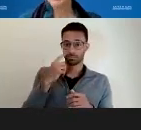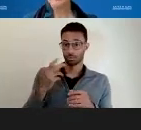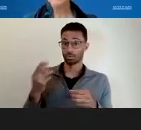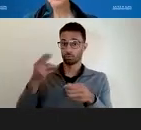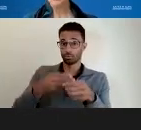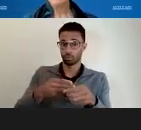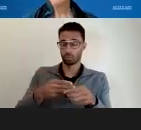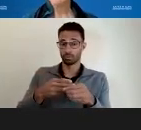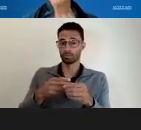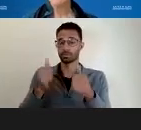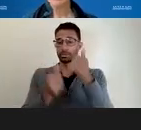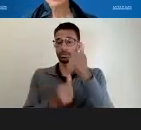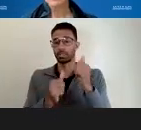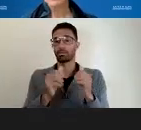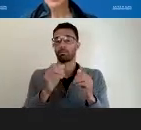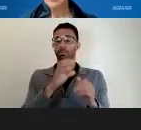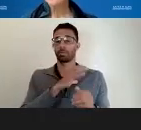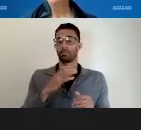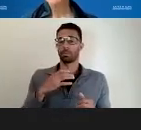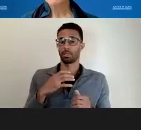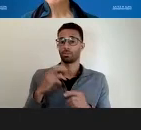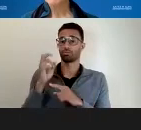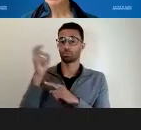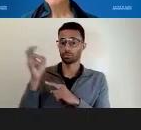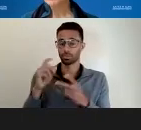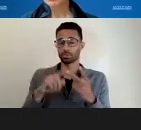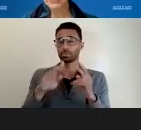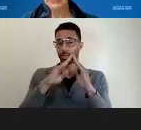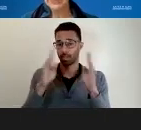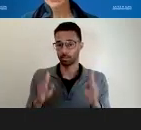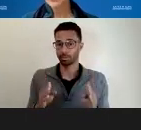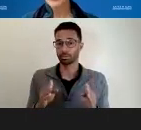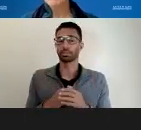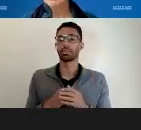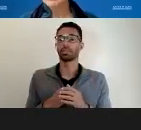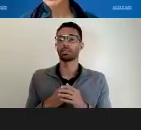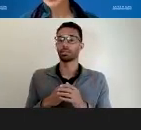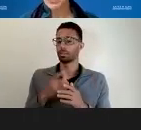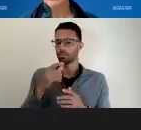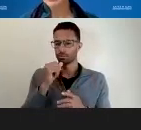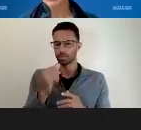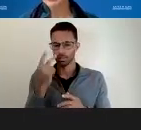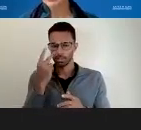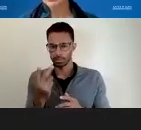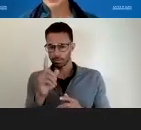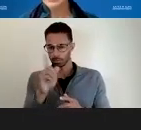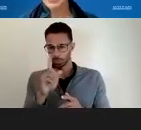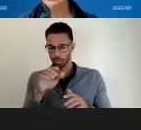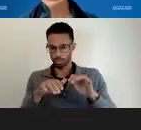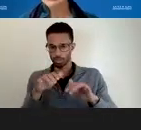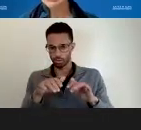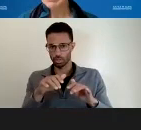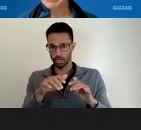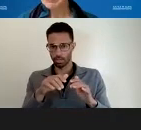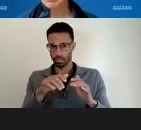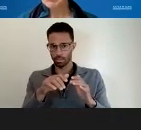both the transportation and housing subcommittees. And if you didn't catch where in the chat to I'll contact call you right